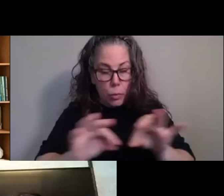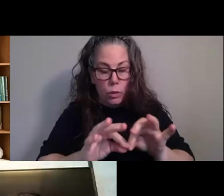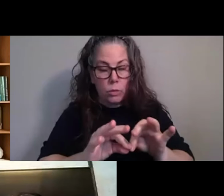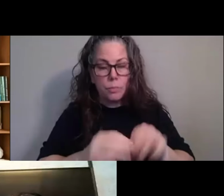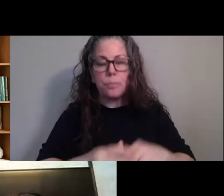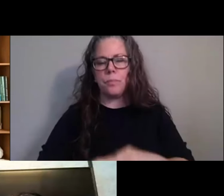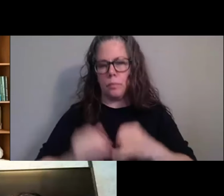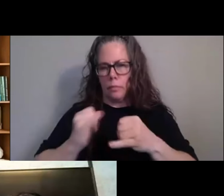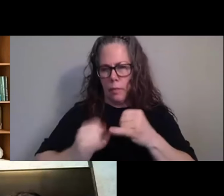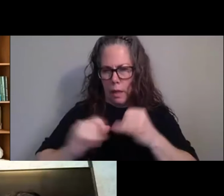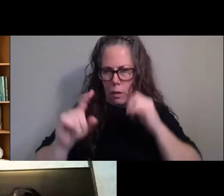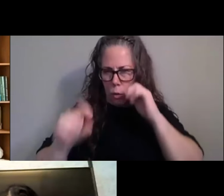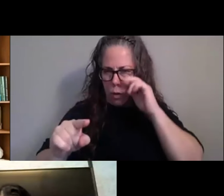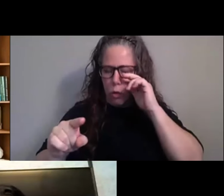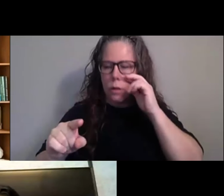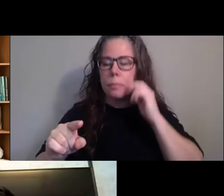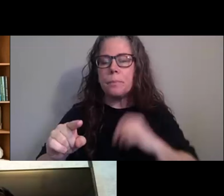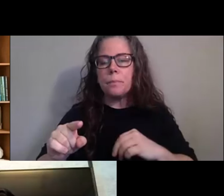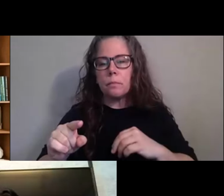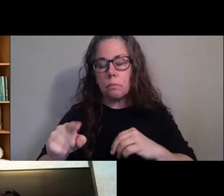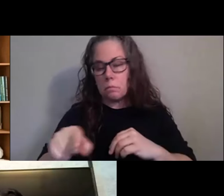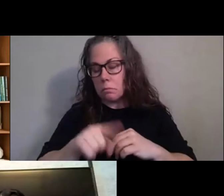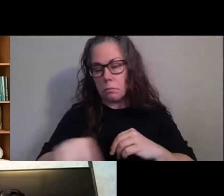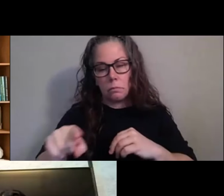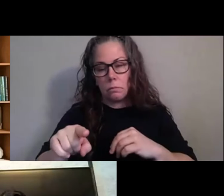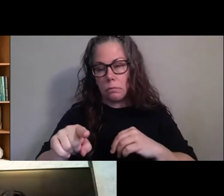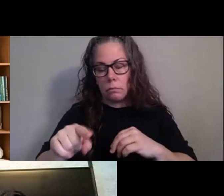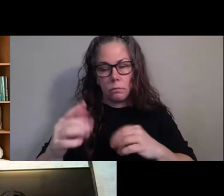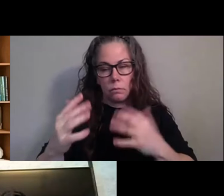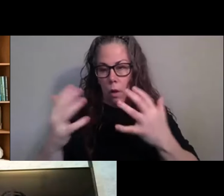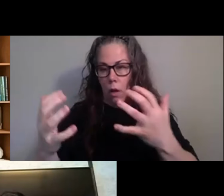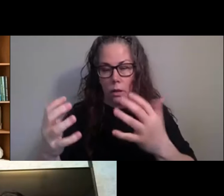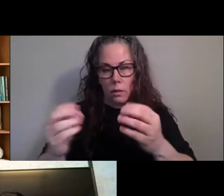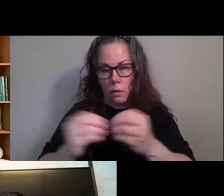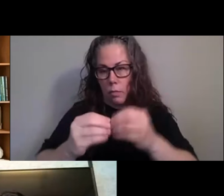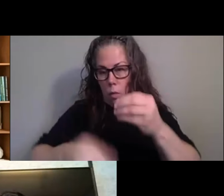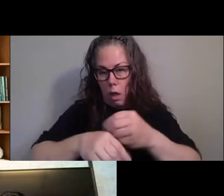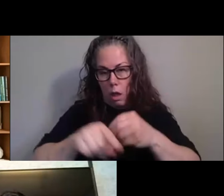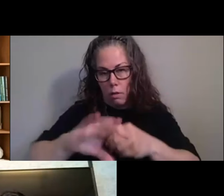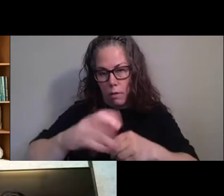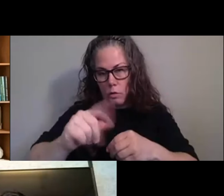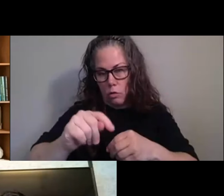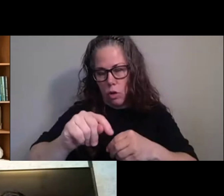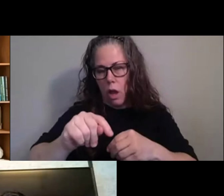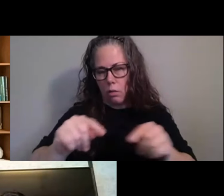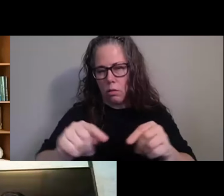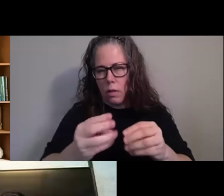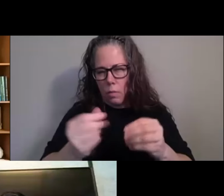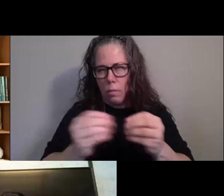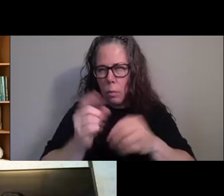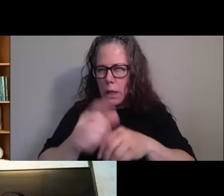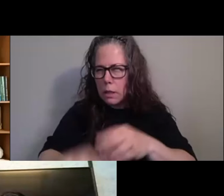The last question that we have today, and if anybody has in the audience has any other questions, feel free to put them in the Q&A. We have a couple more